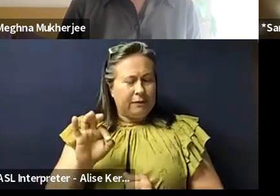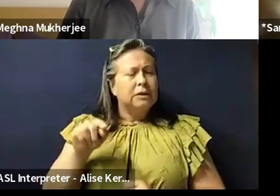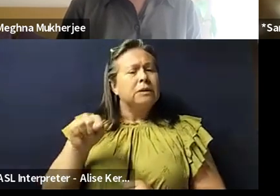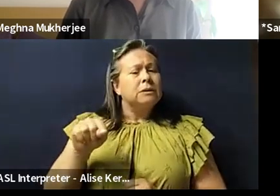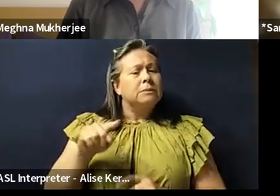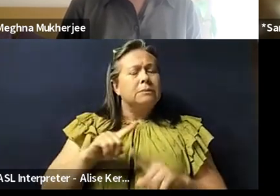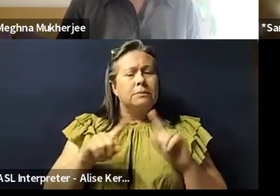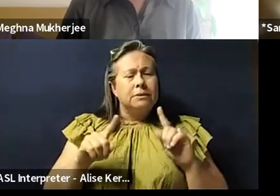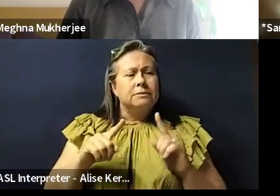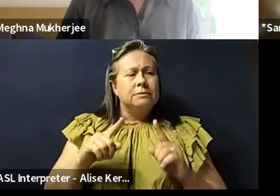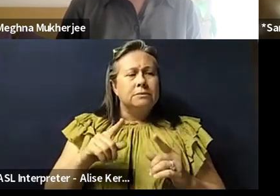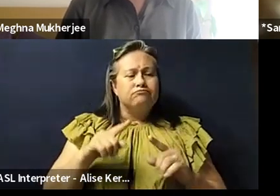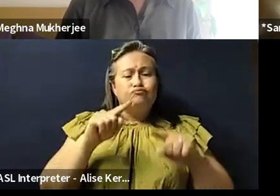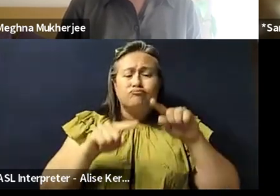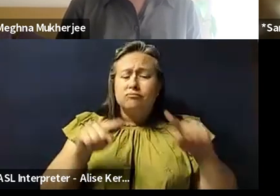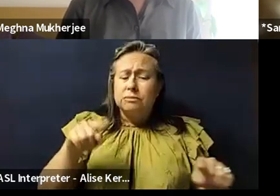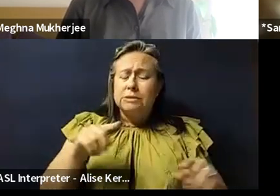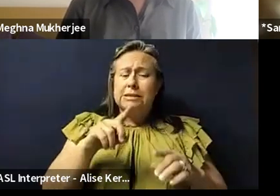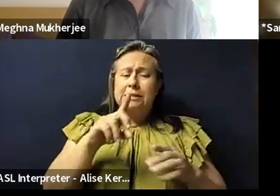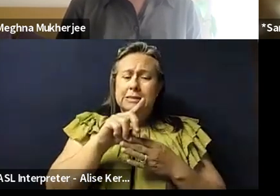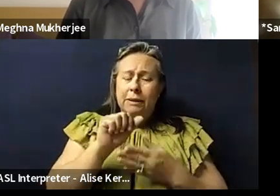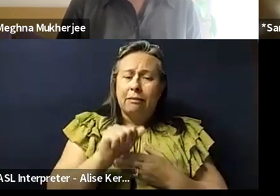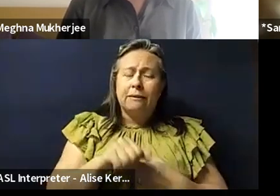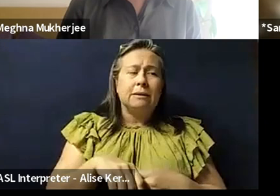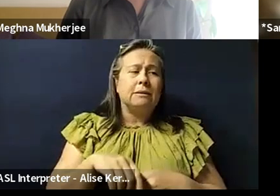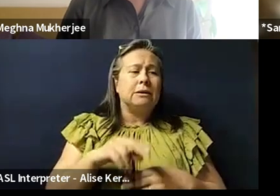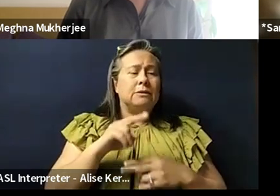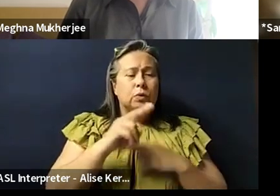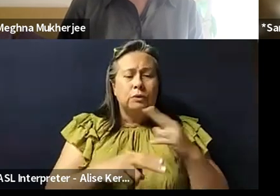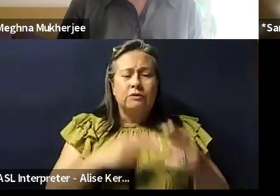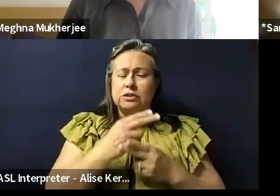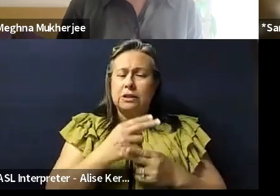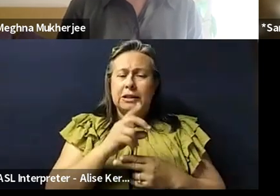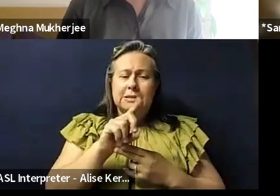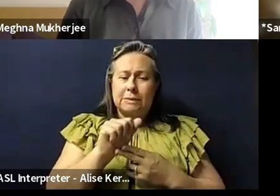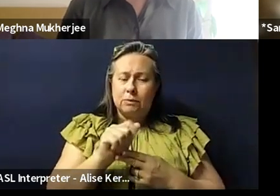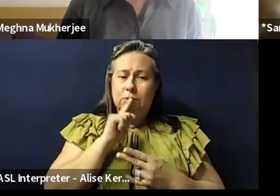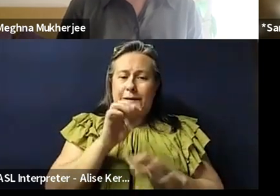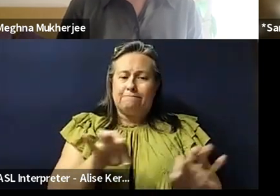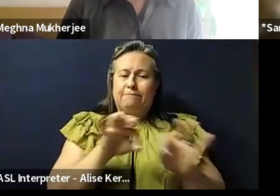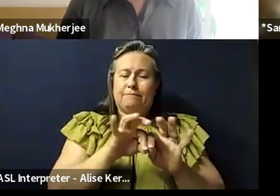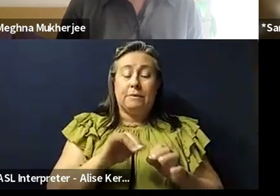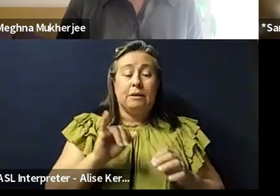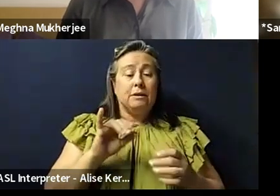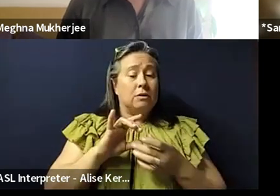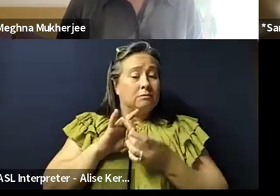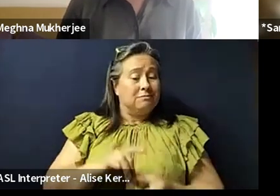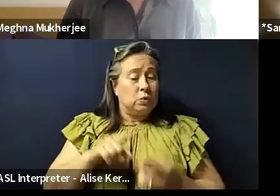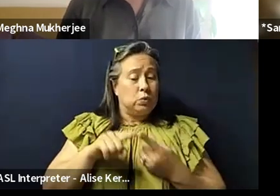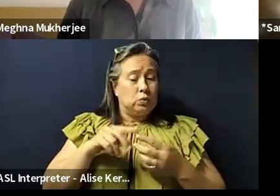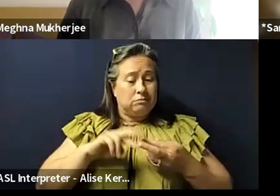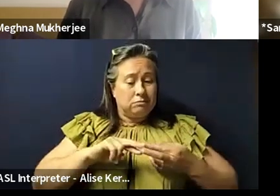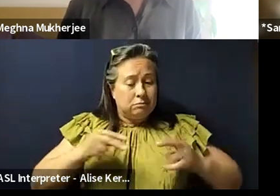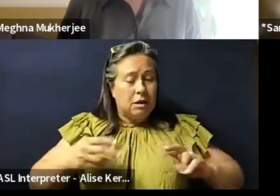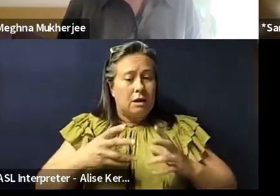of the differences, different disabilities and universalizing disability are also really relevant here. Personally, I think in genetics, we're at a moment where there's a lot